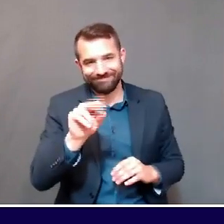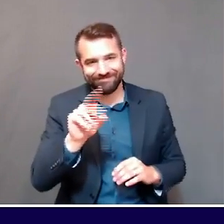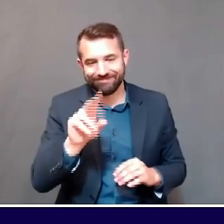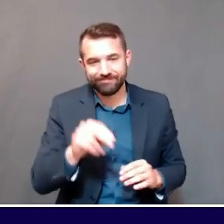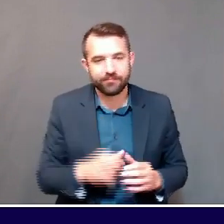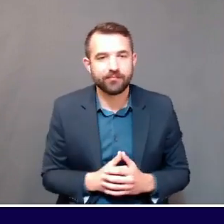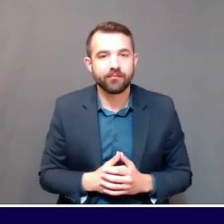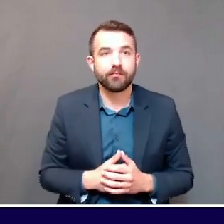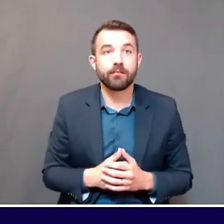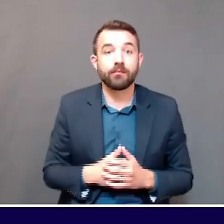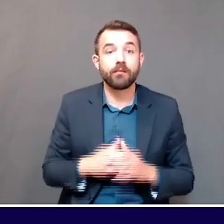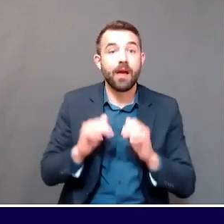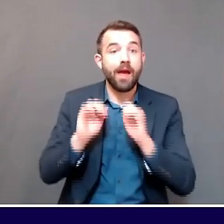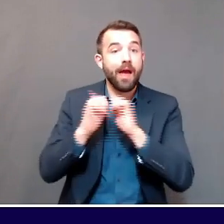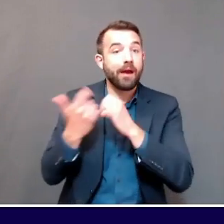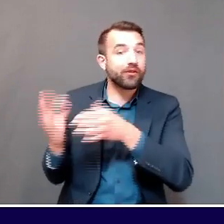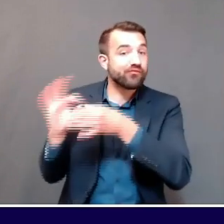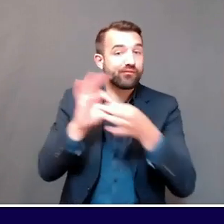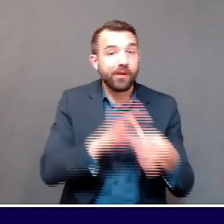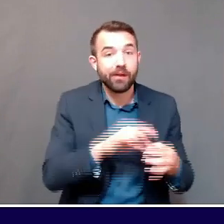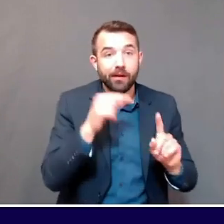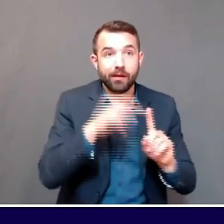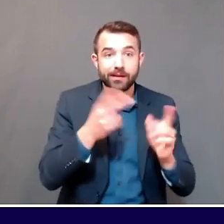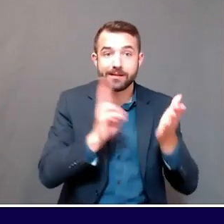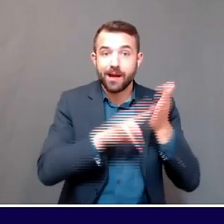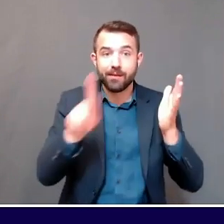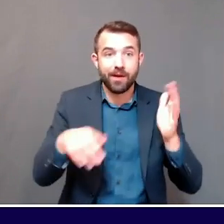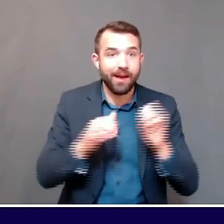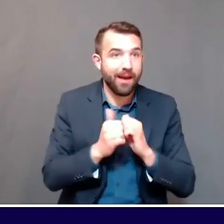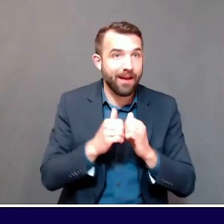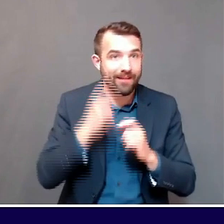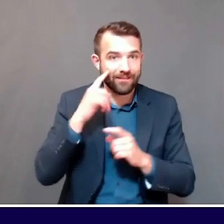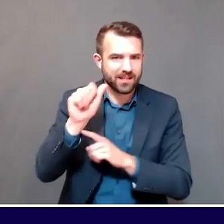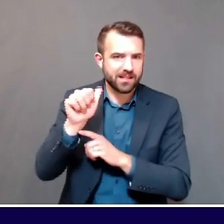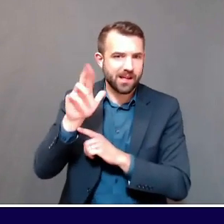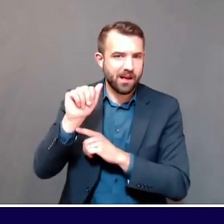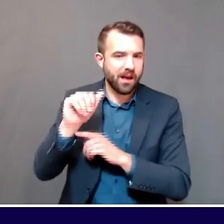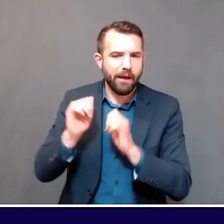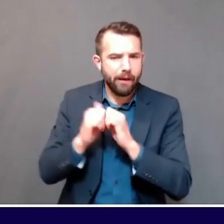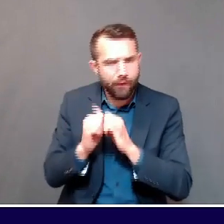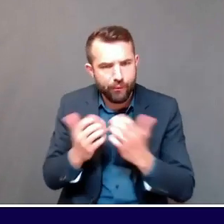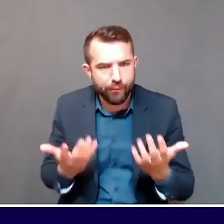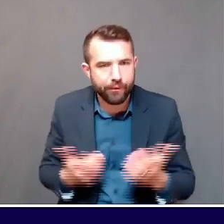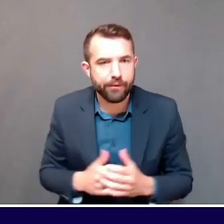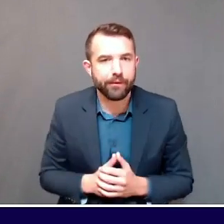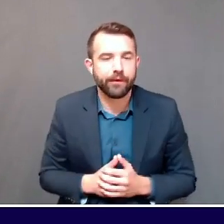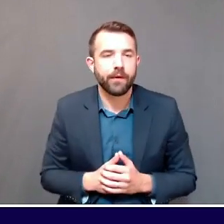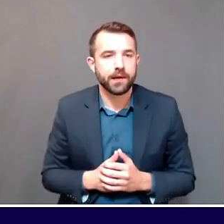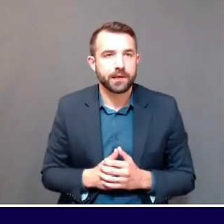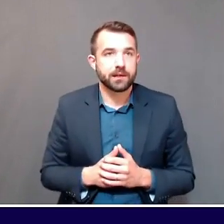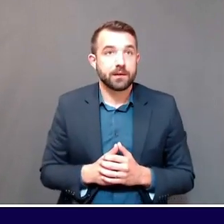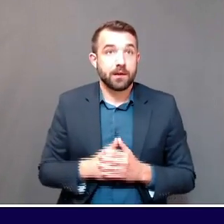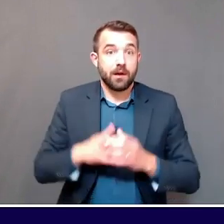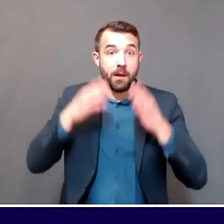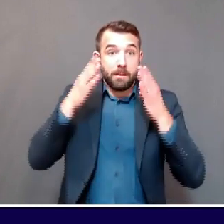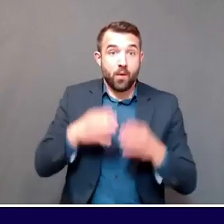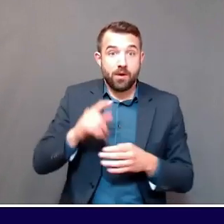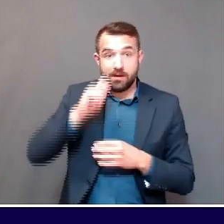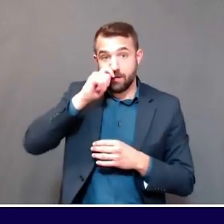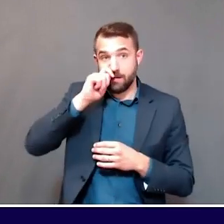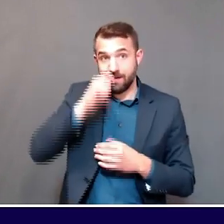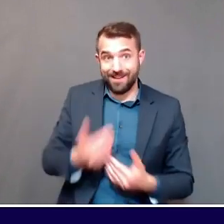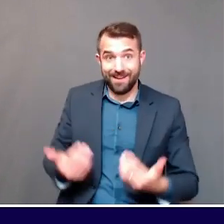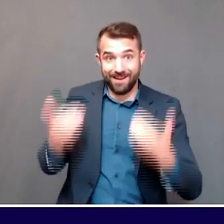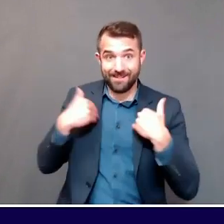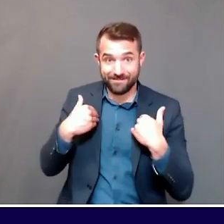with Sarah Alert or enrolled in Sarah Alert is as follows. After someone tests positive for COVID-19,